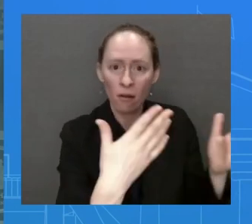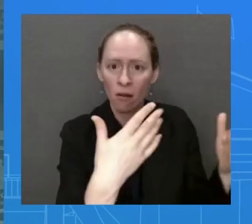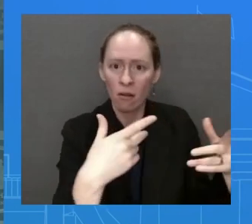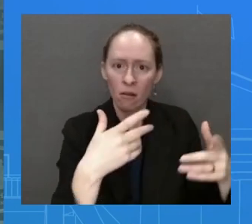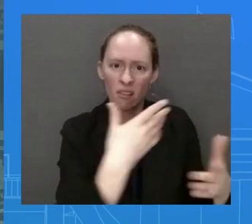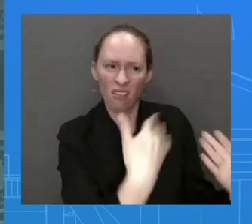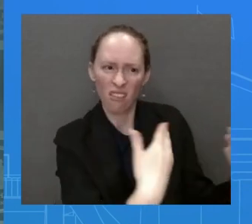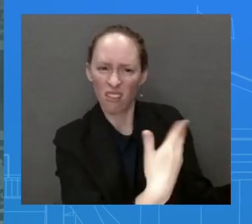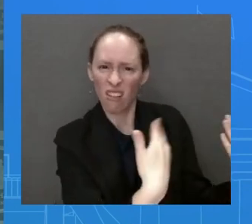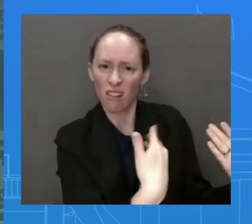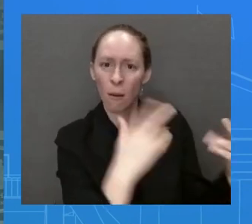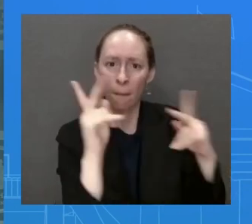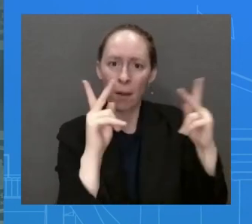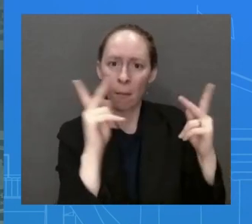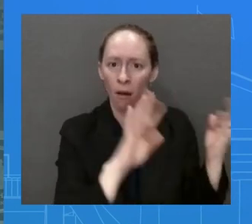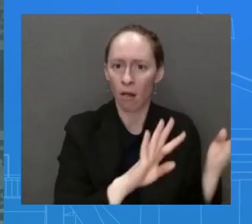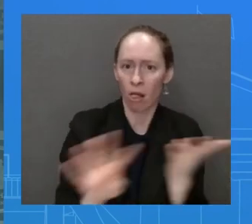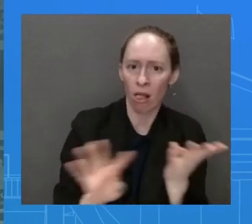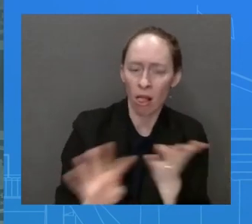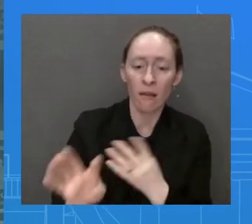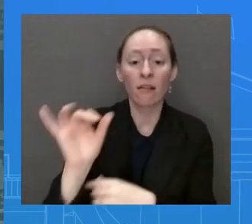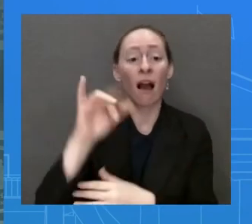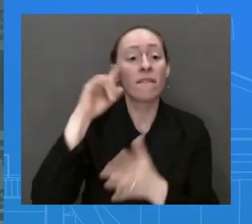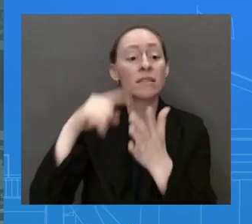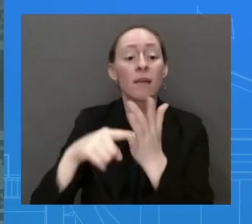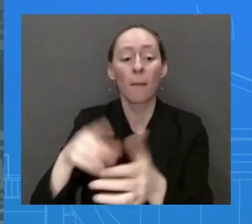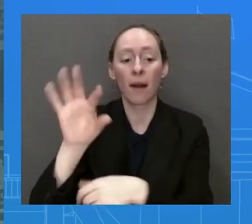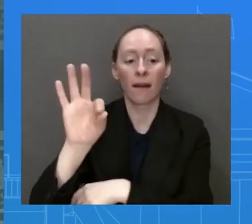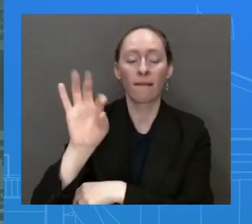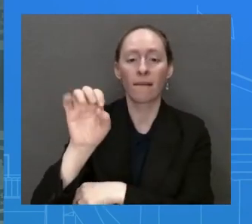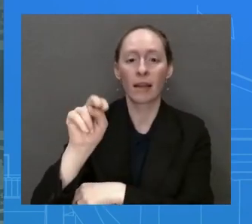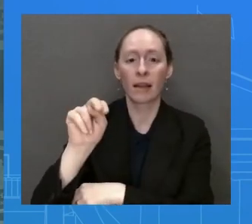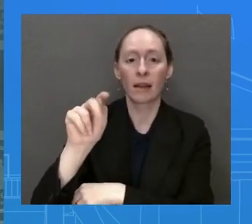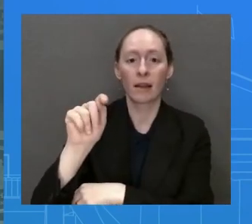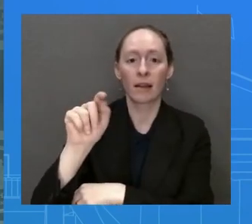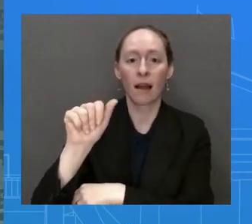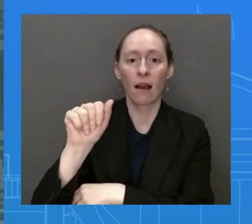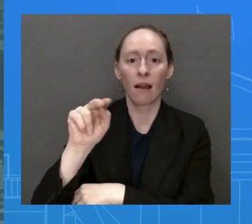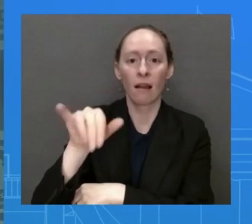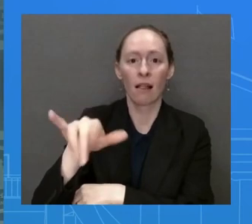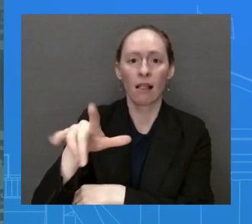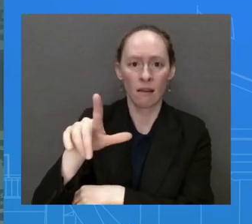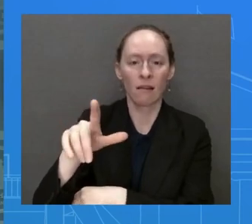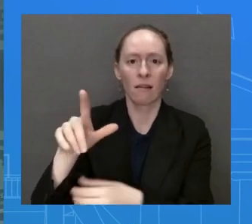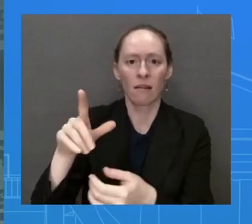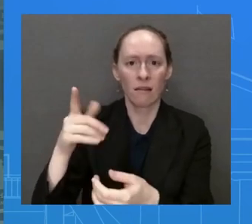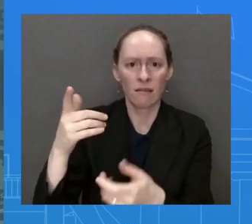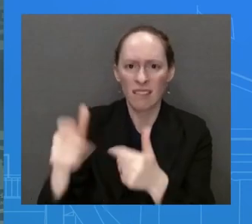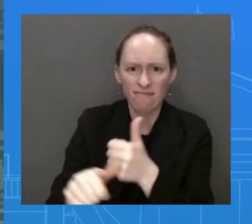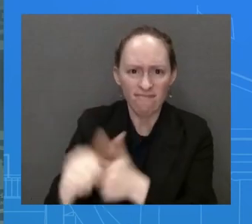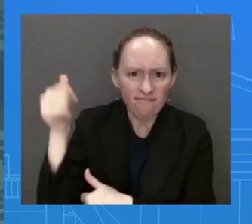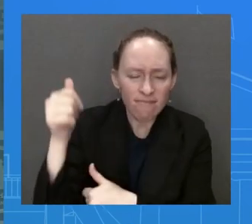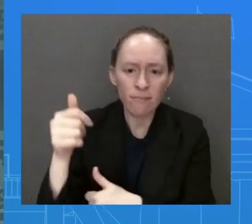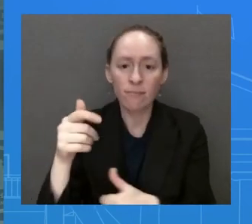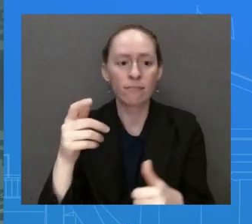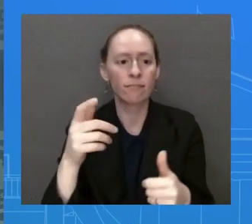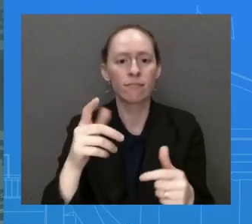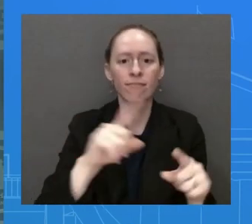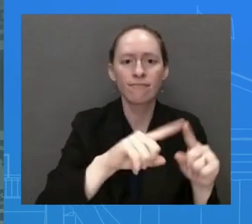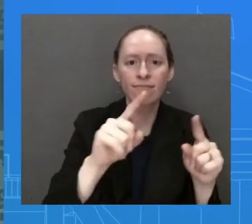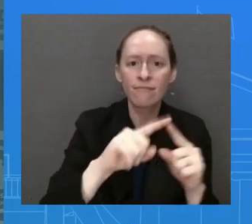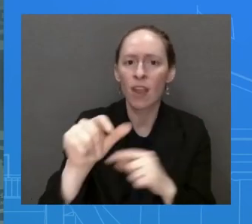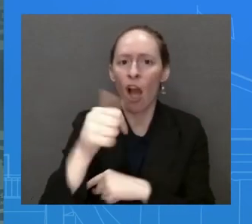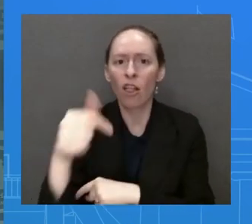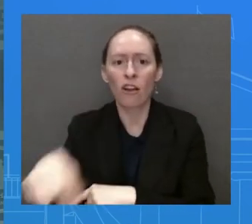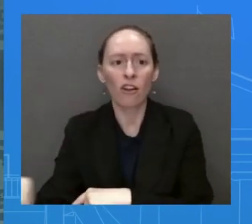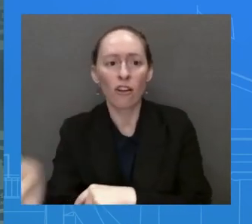take thousands of smugglers off the streets, catch record levels of fentanyl before it even reaches our border, strengthen border